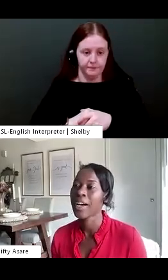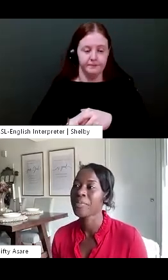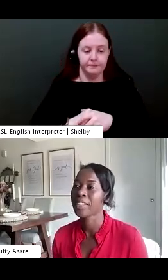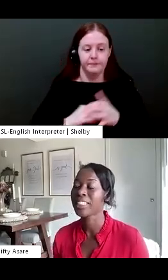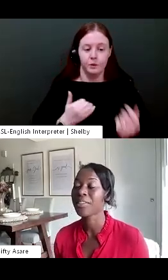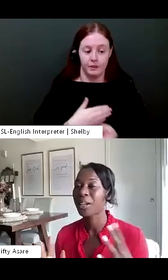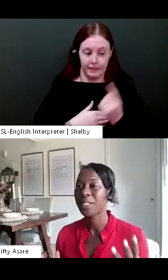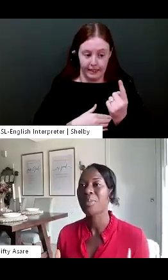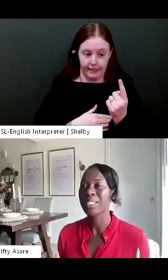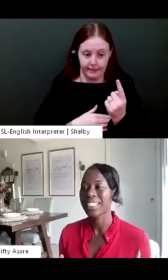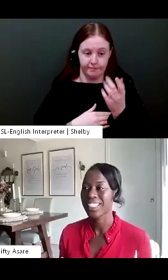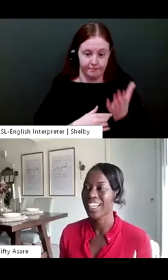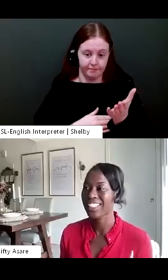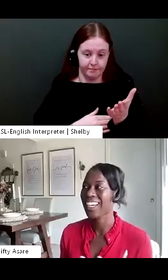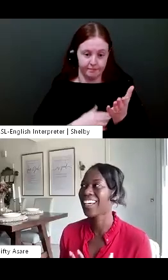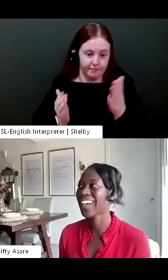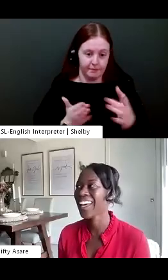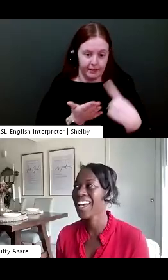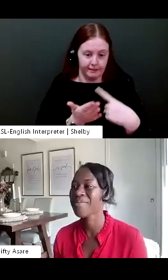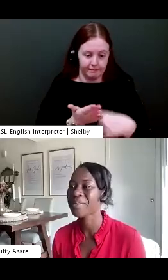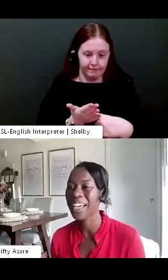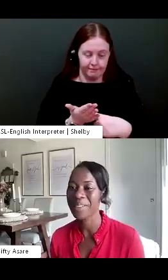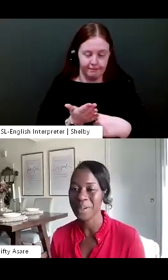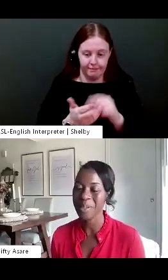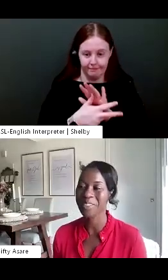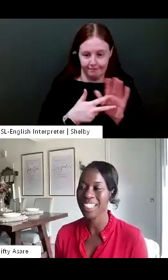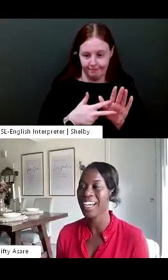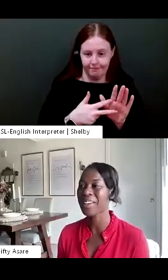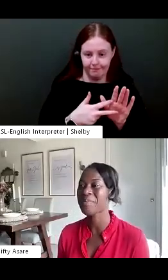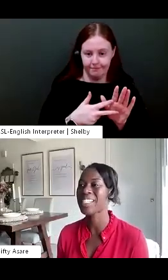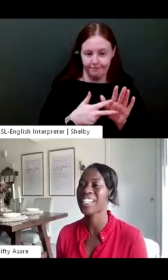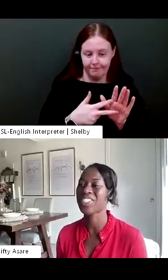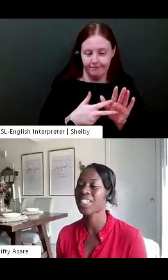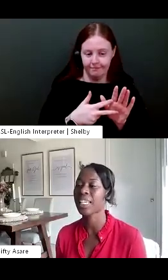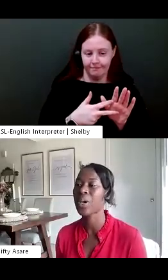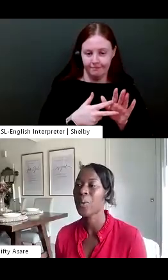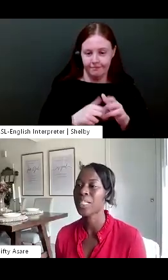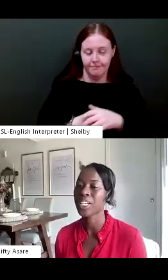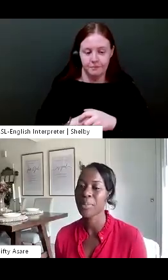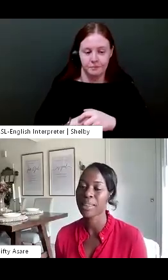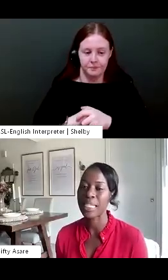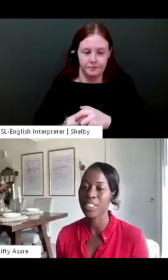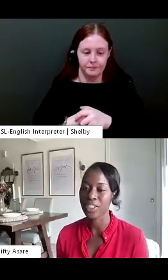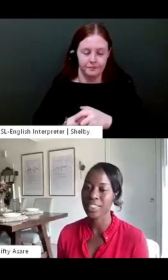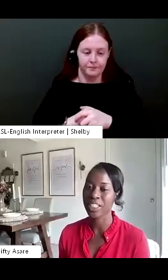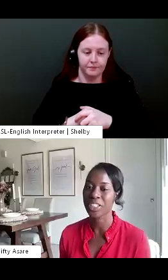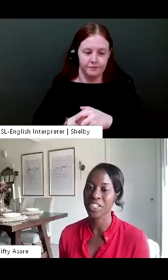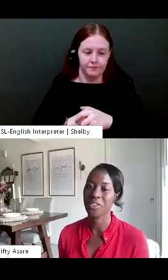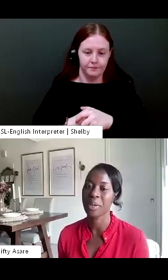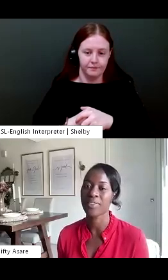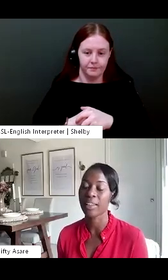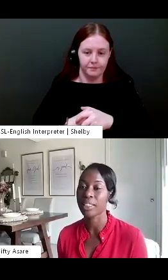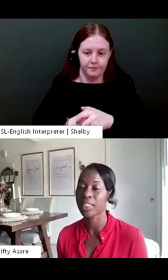today, this is a very simplistic agenda, and we have a little bit of time, but essentially want to talk about the intersection